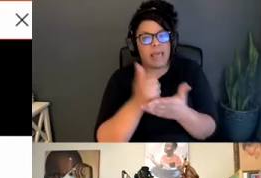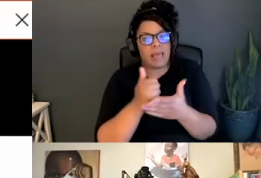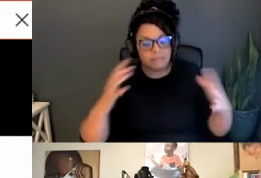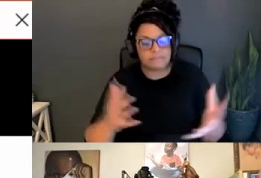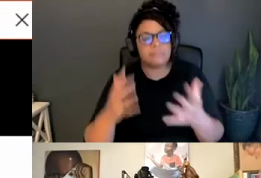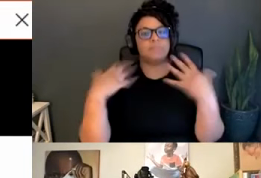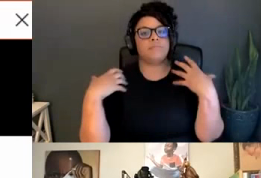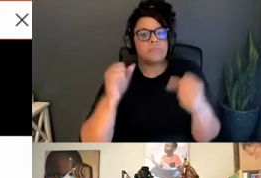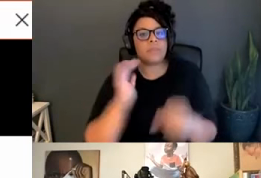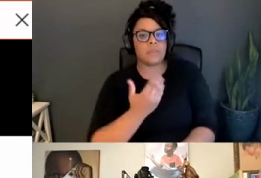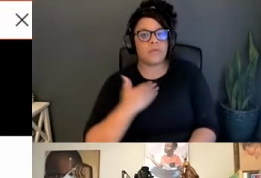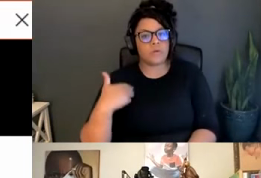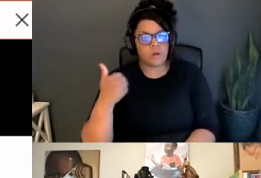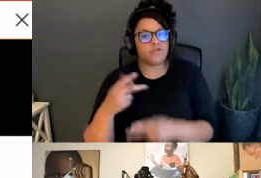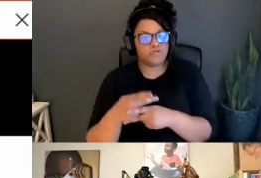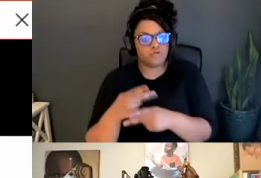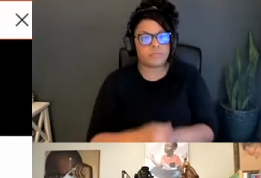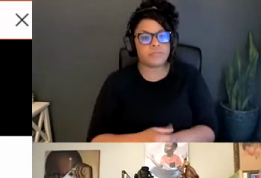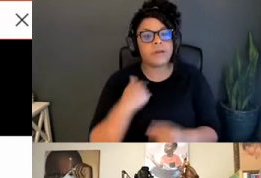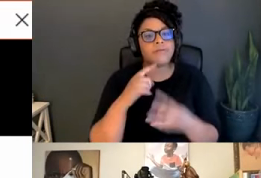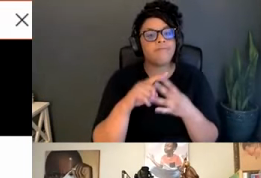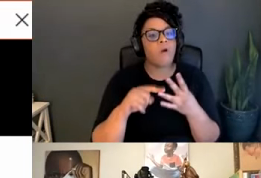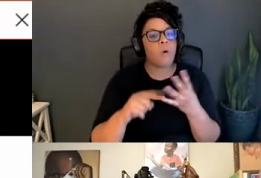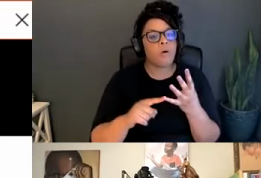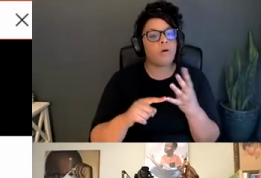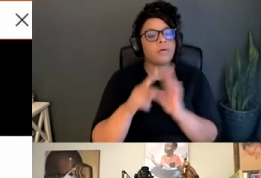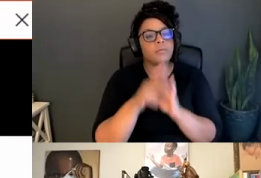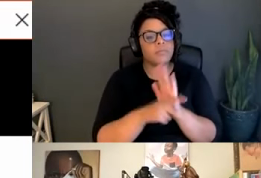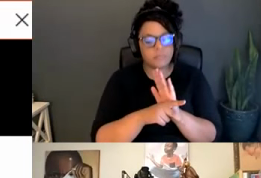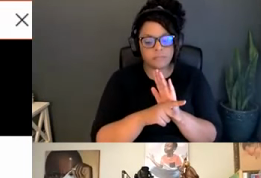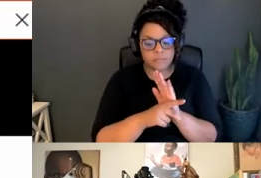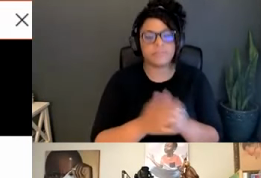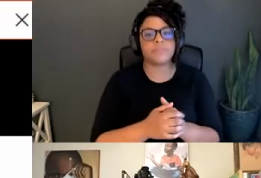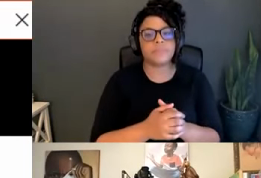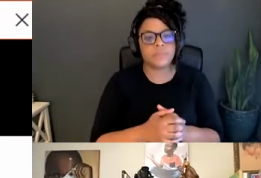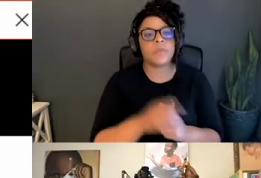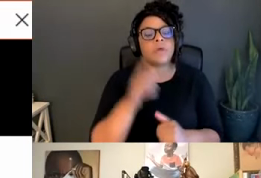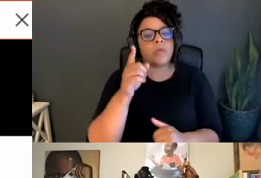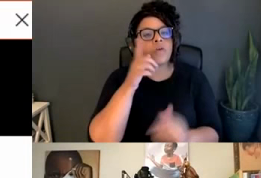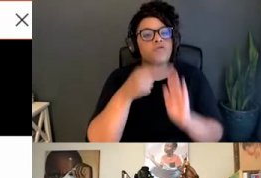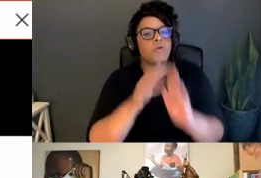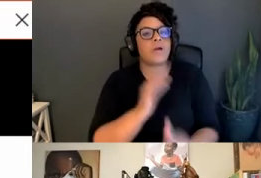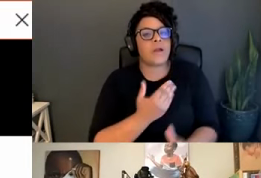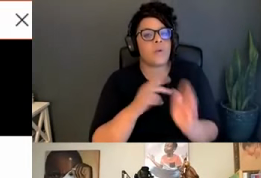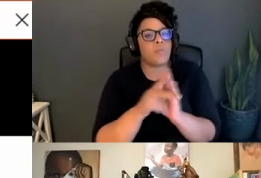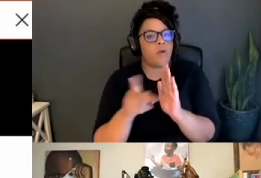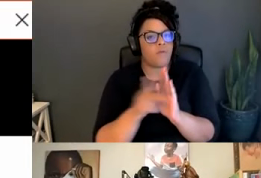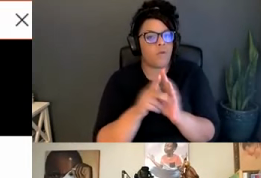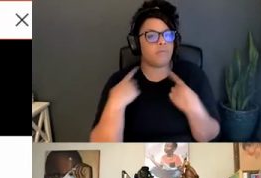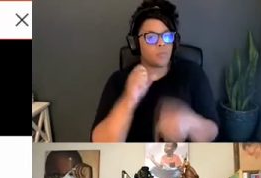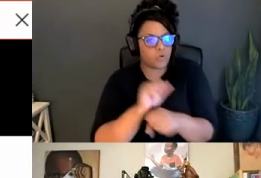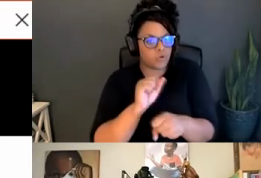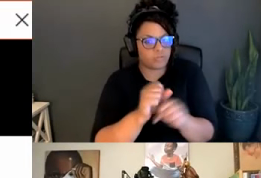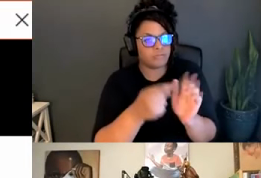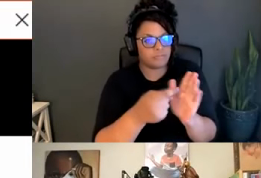We have a 4-plank policy agenda that really highlights 4 major portfolios of our work that our coalition